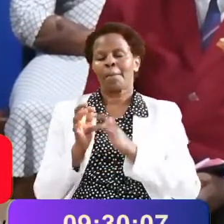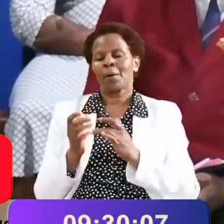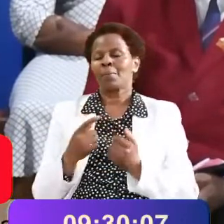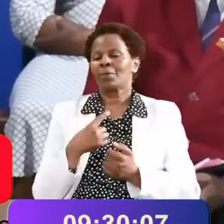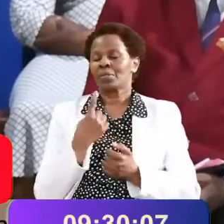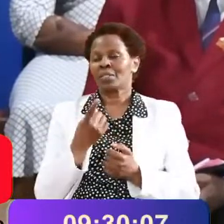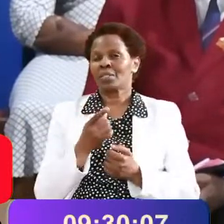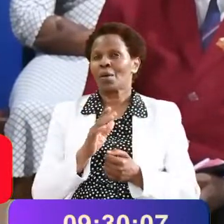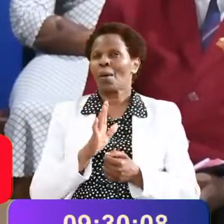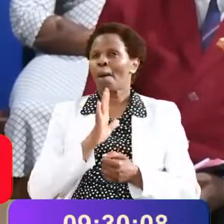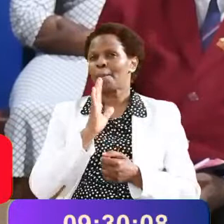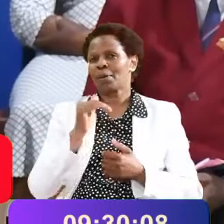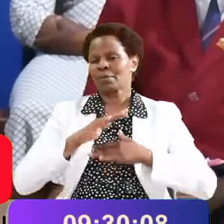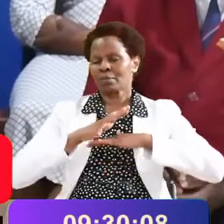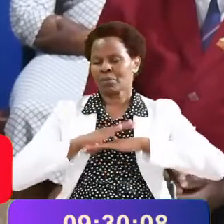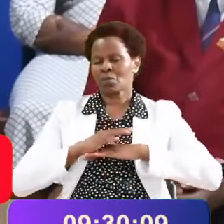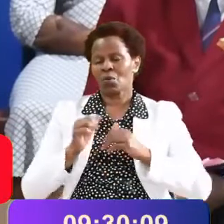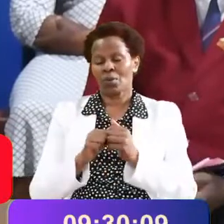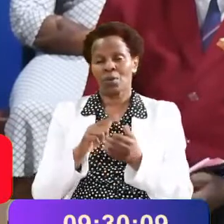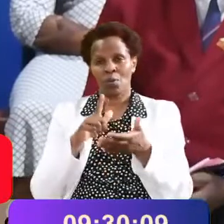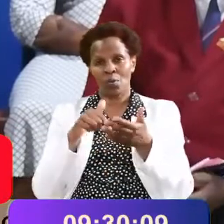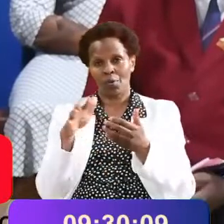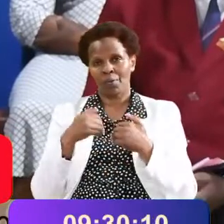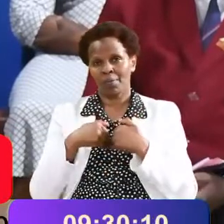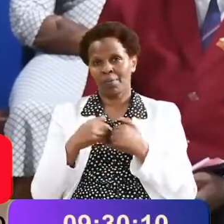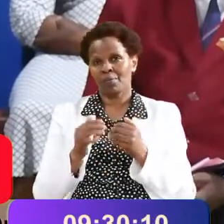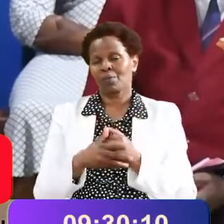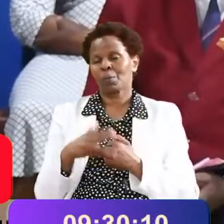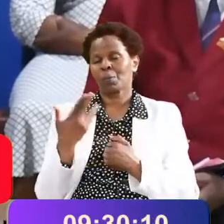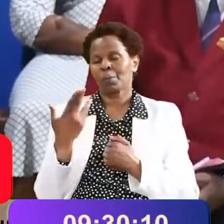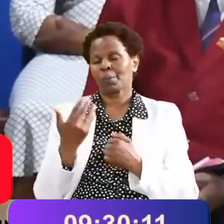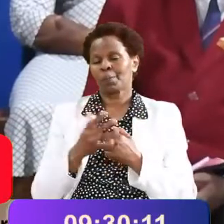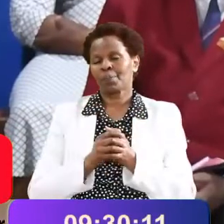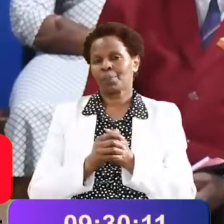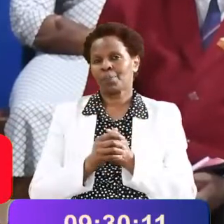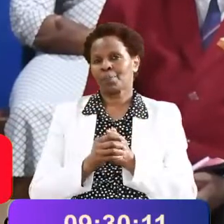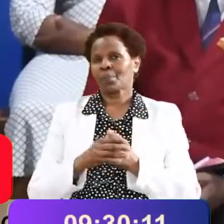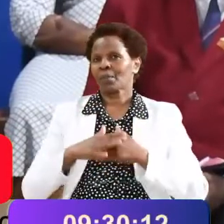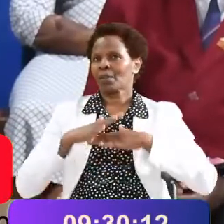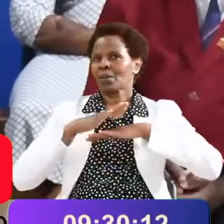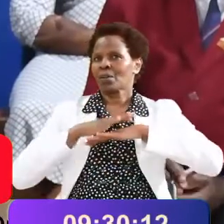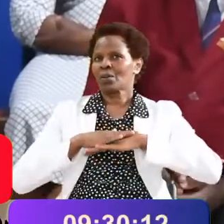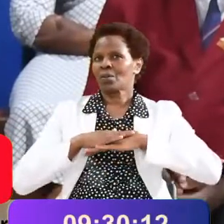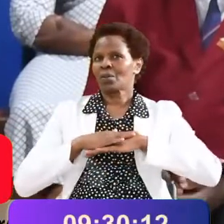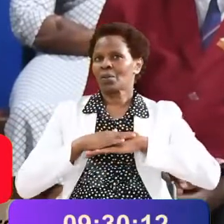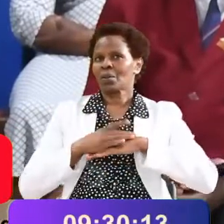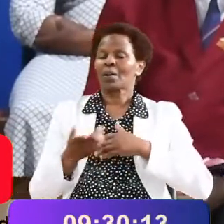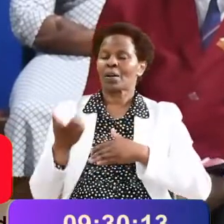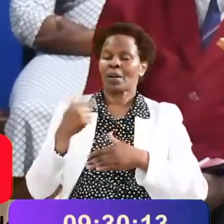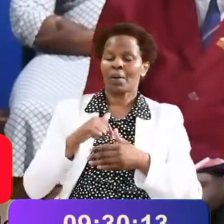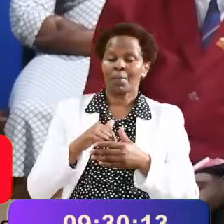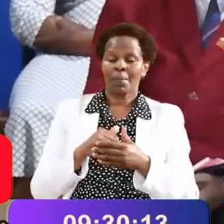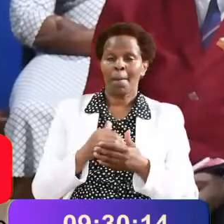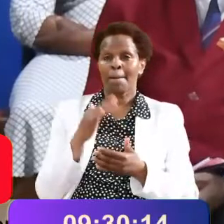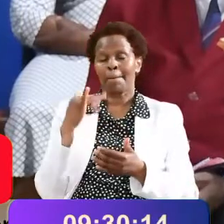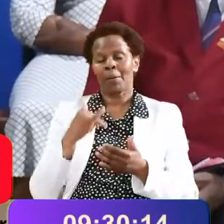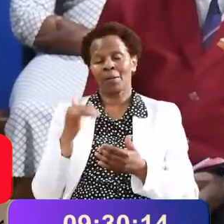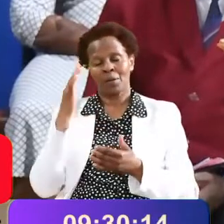content with things that you have. Number four, contentment comes by knowing that God is the